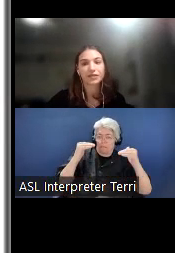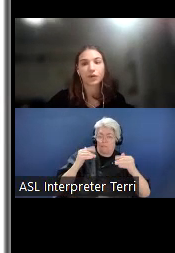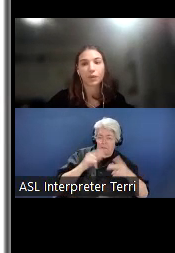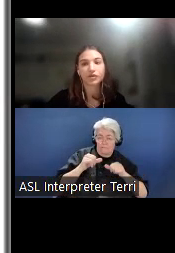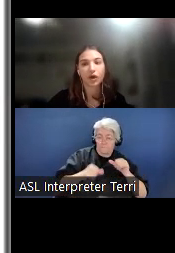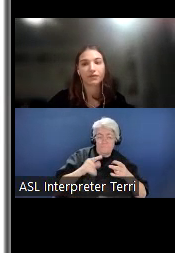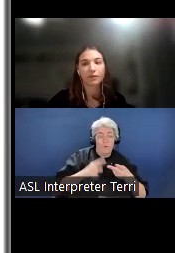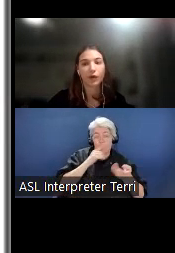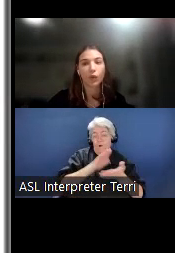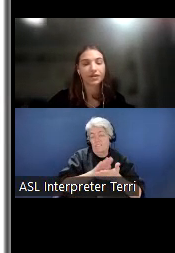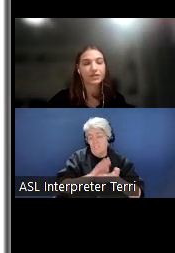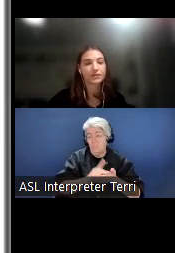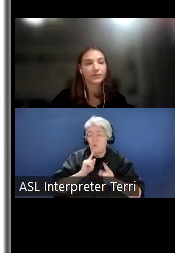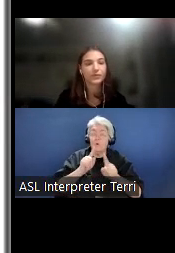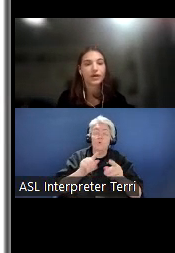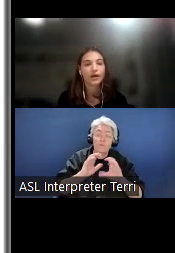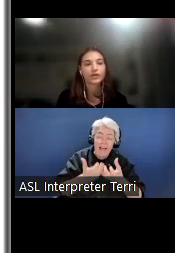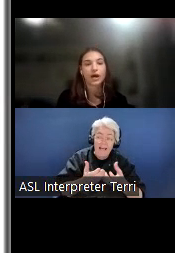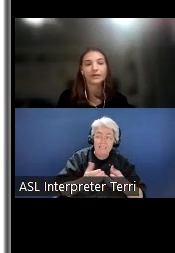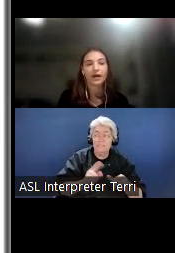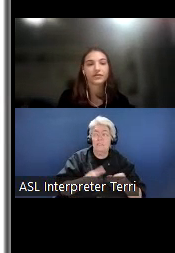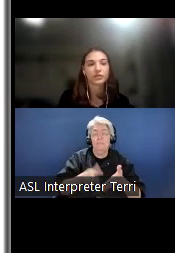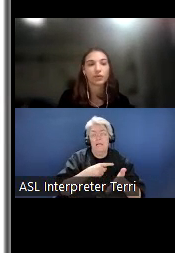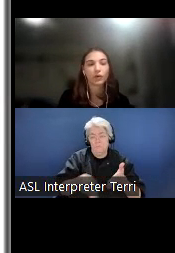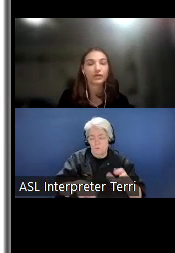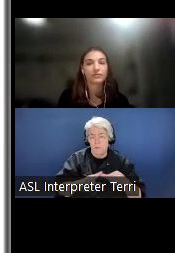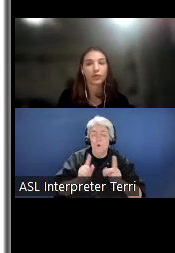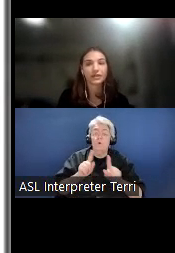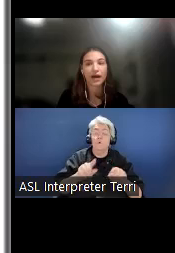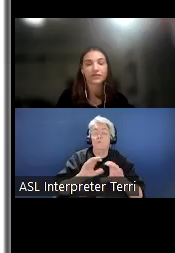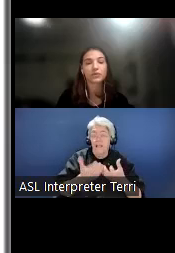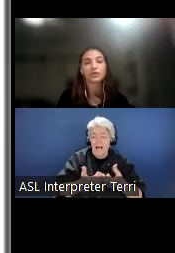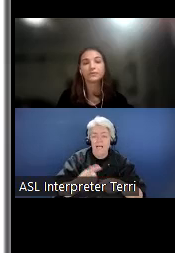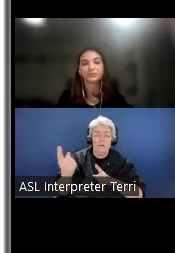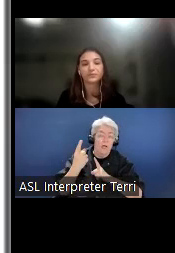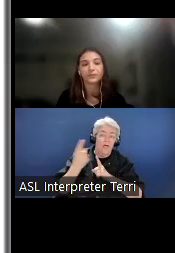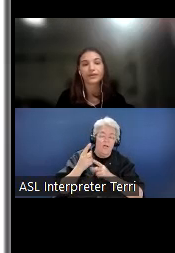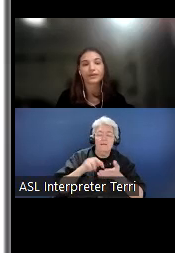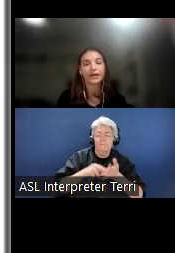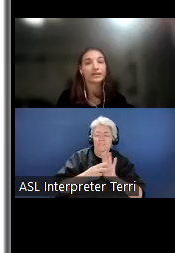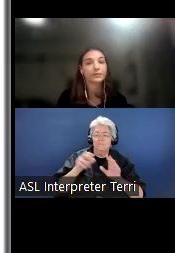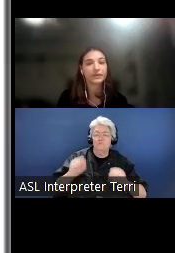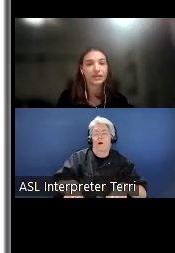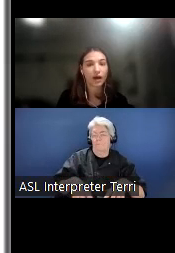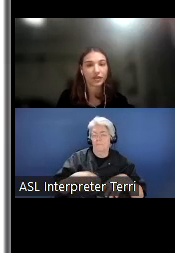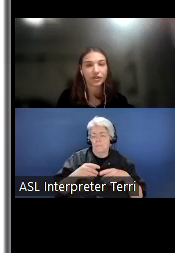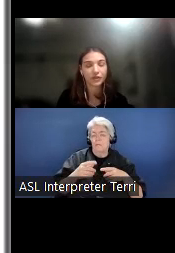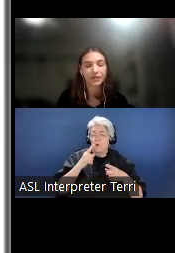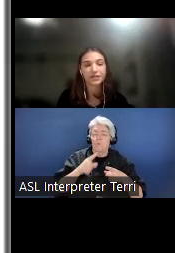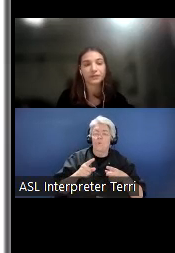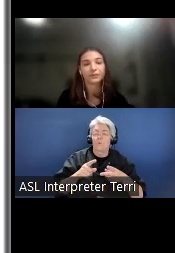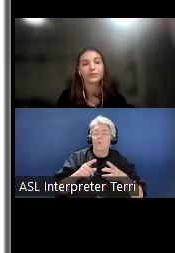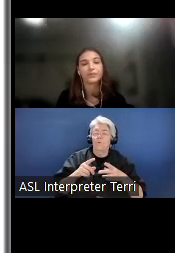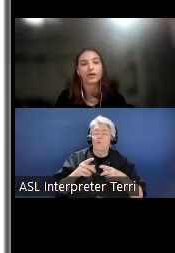skipping class or withdrawing from a course, dropping out of school or being forced out of school, incomplete